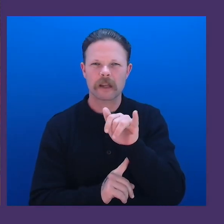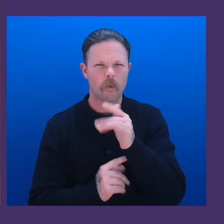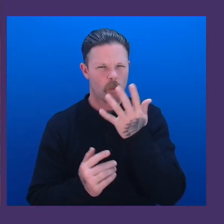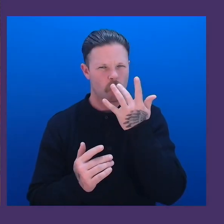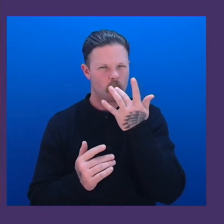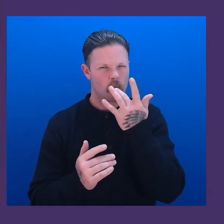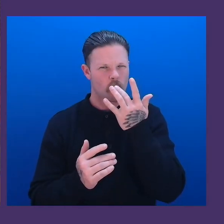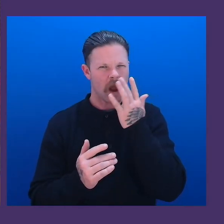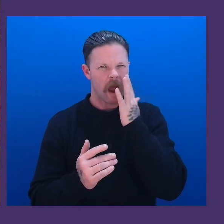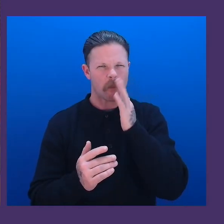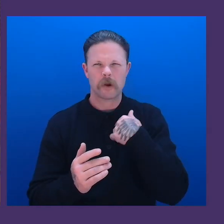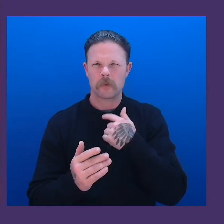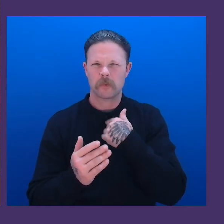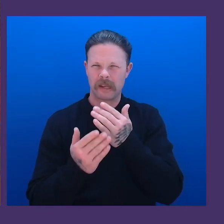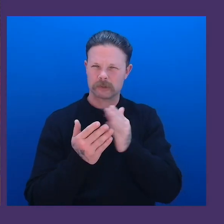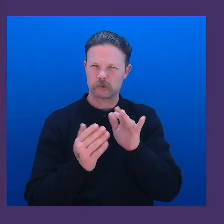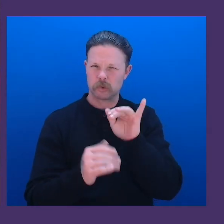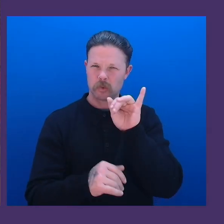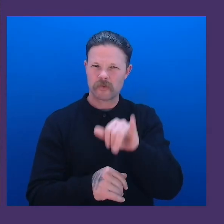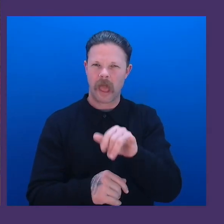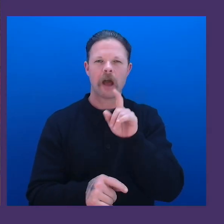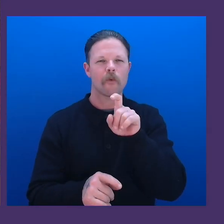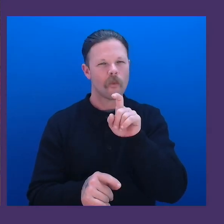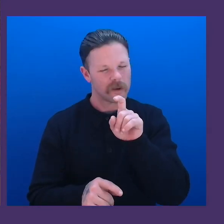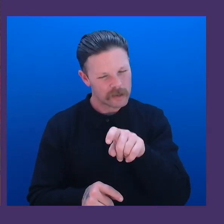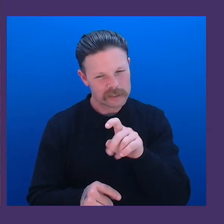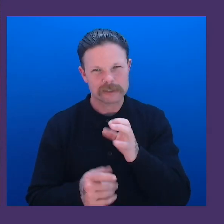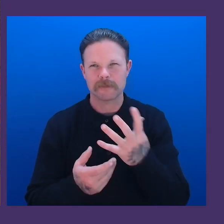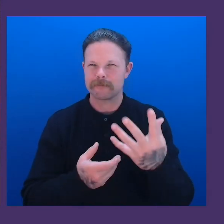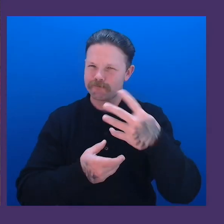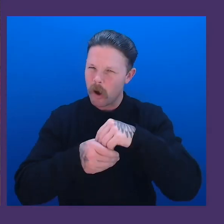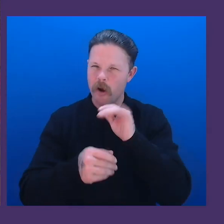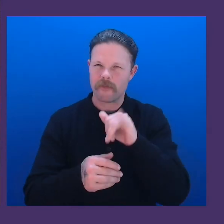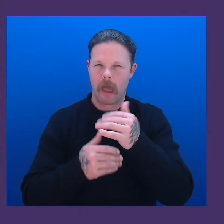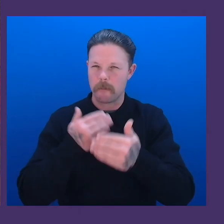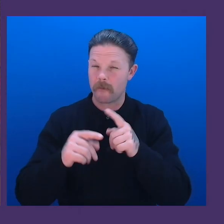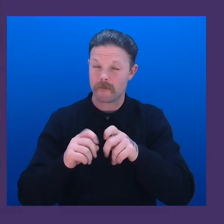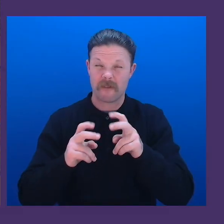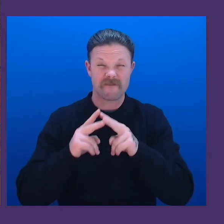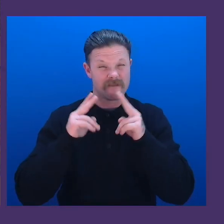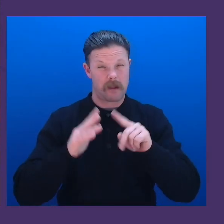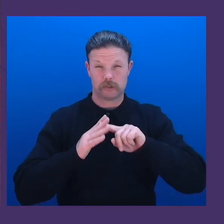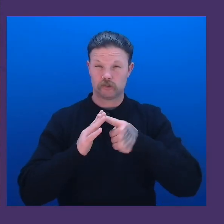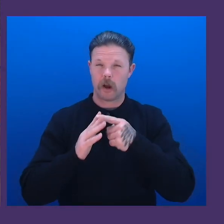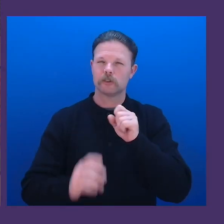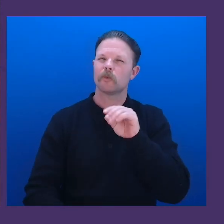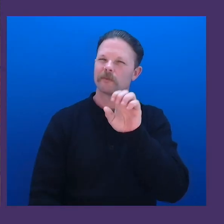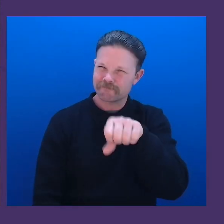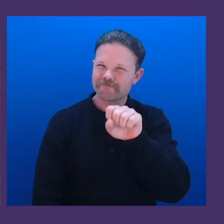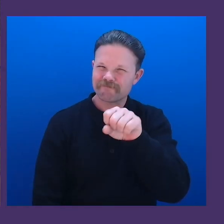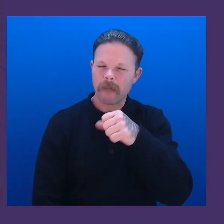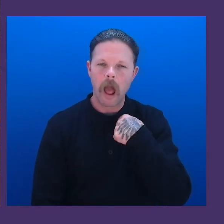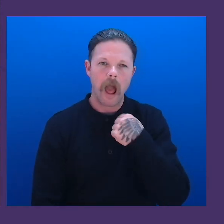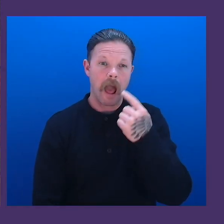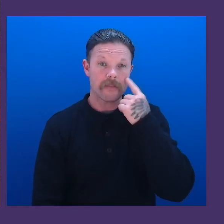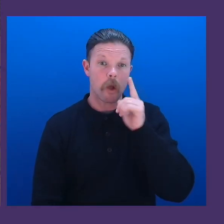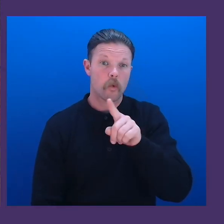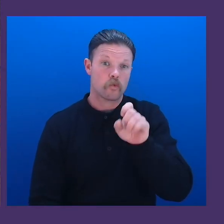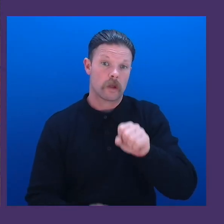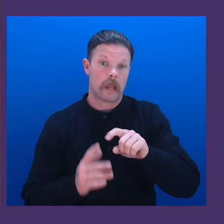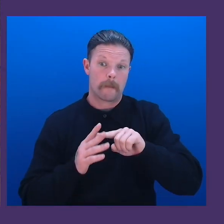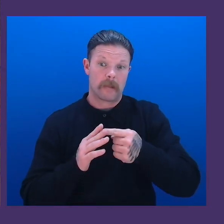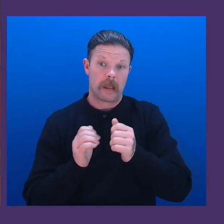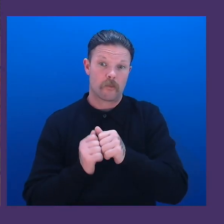needs to be part of the process from the very start. So I think, yeah, in terms of like where you can begin with that, it's